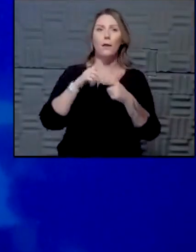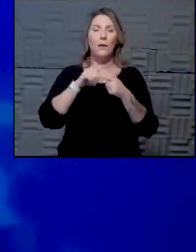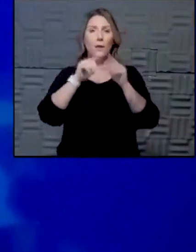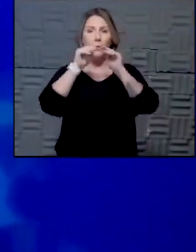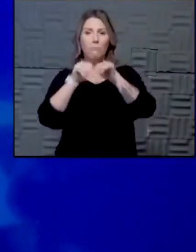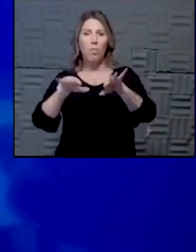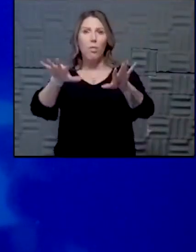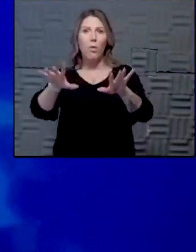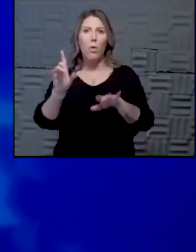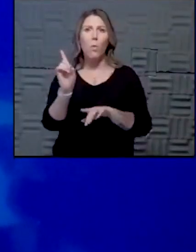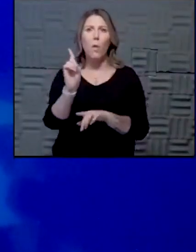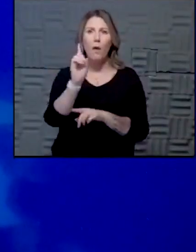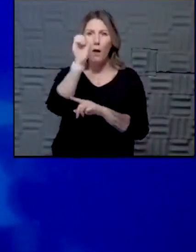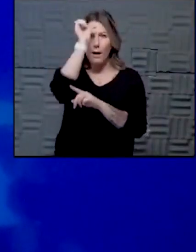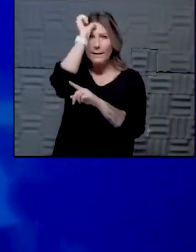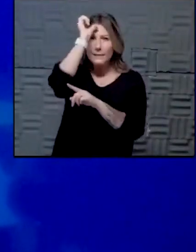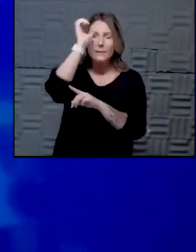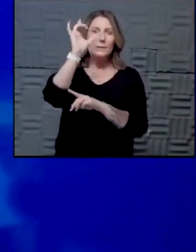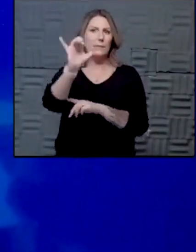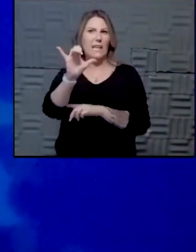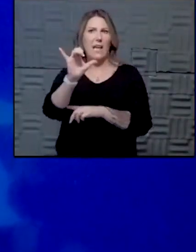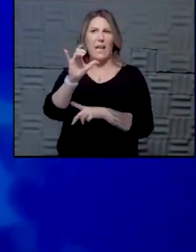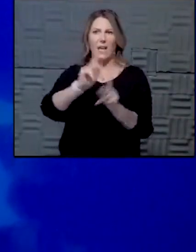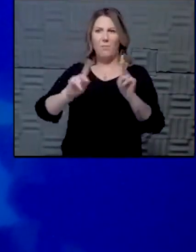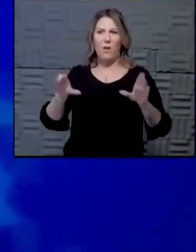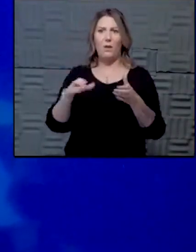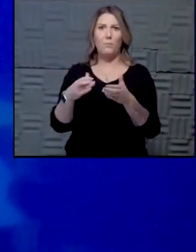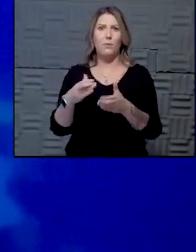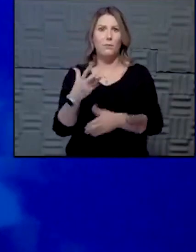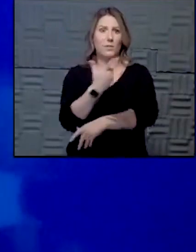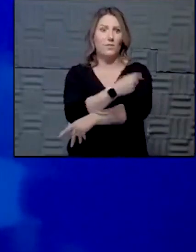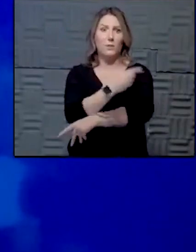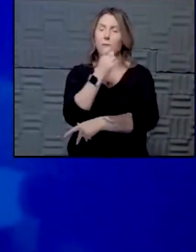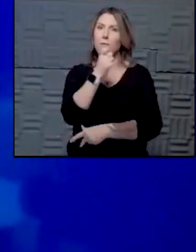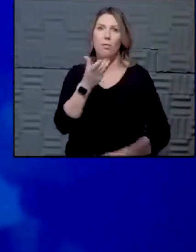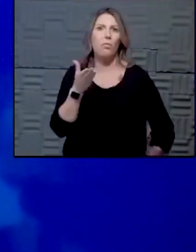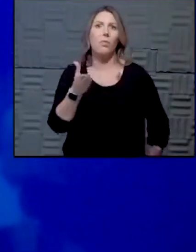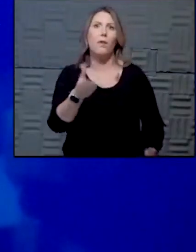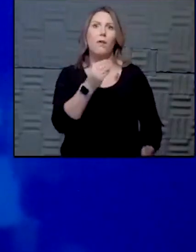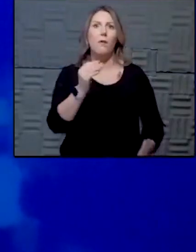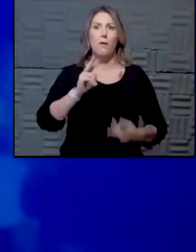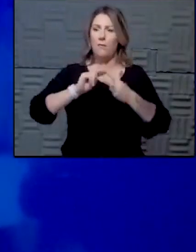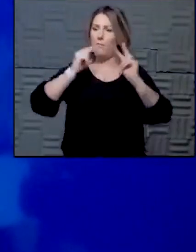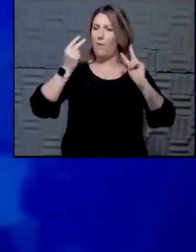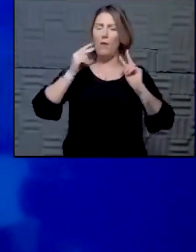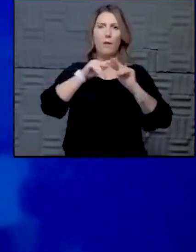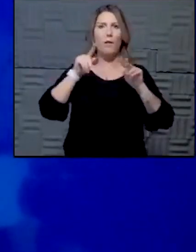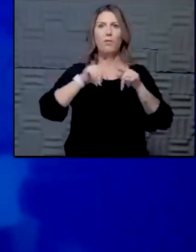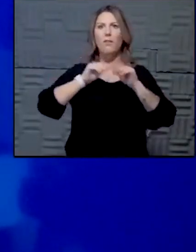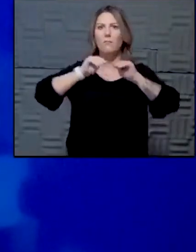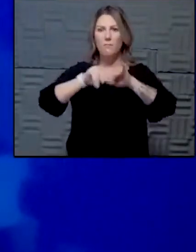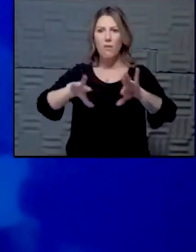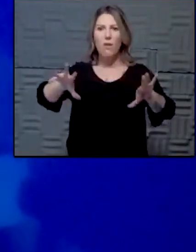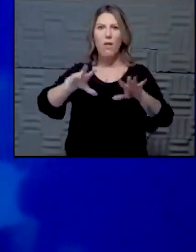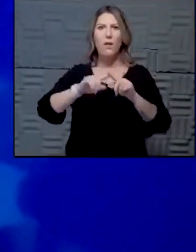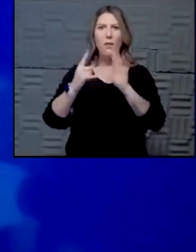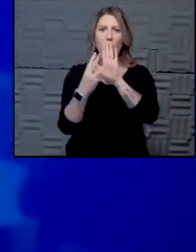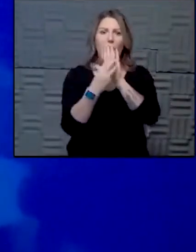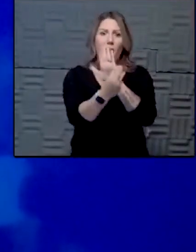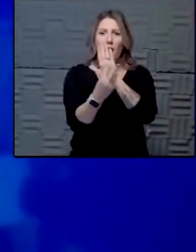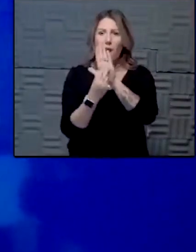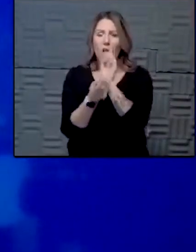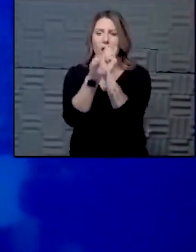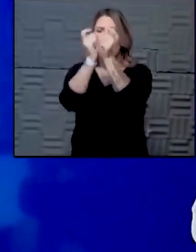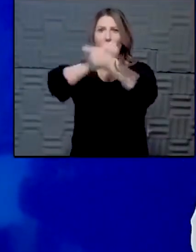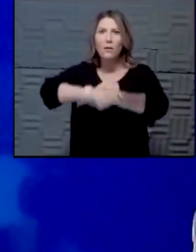like India, where the population was not very well vaccinated, and then you have a variant, it can still reproduce. It can still then, as it gets into people, mutate. And as it